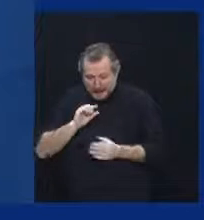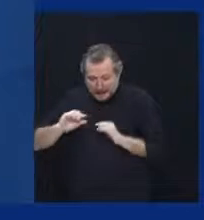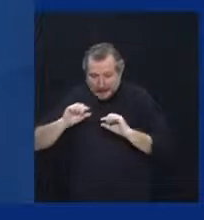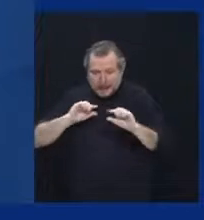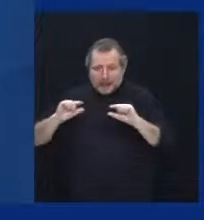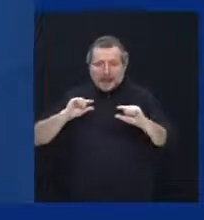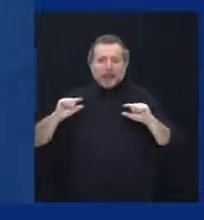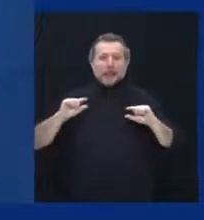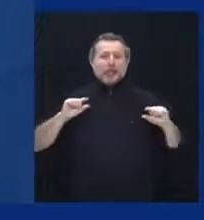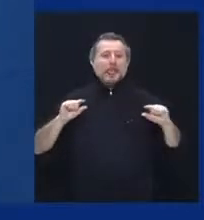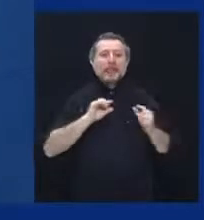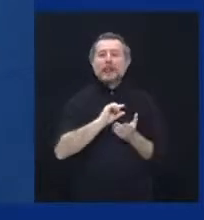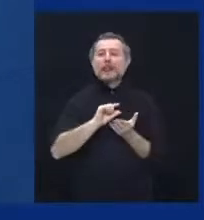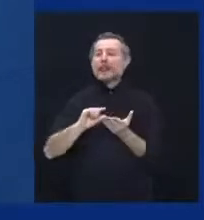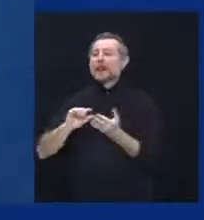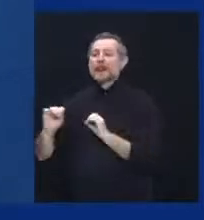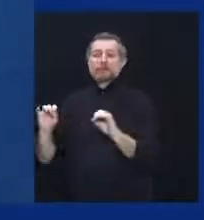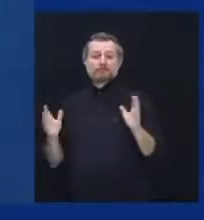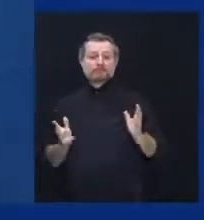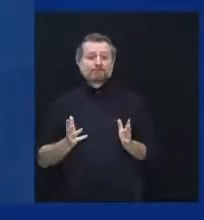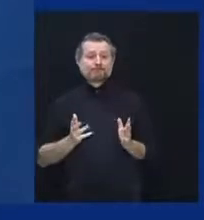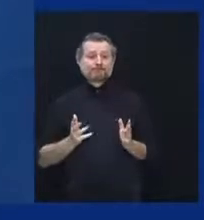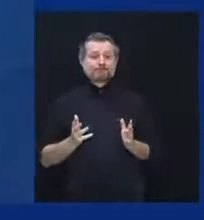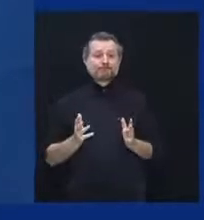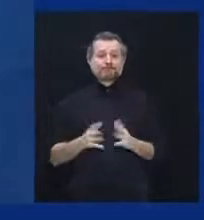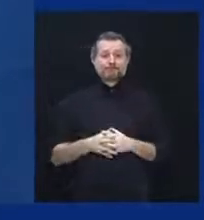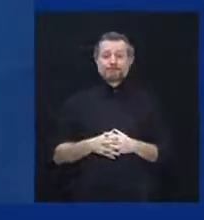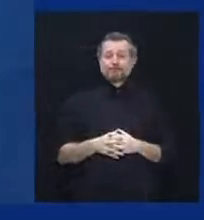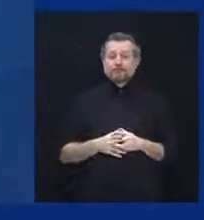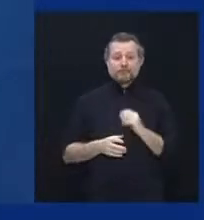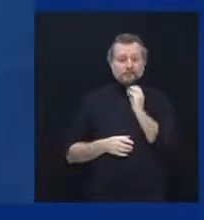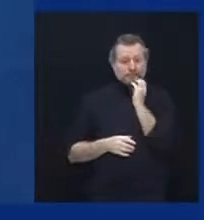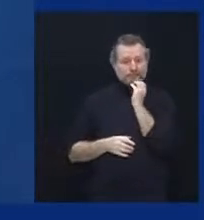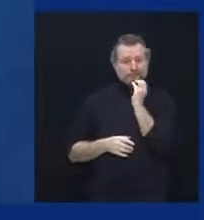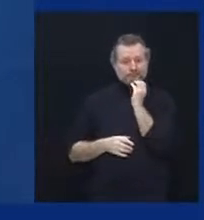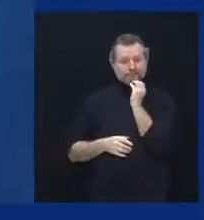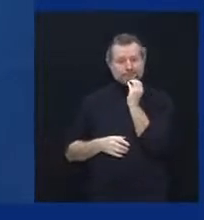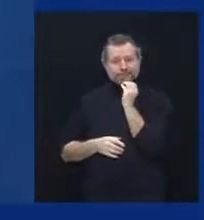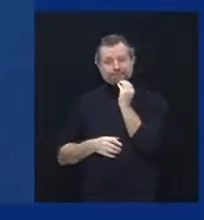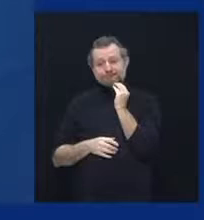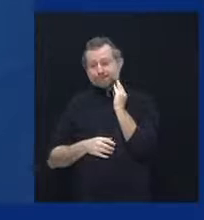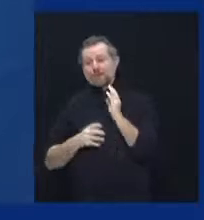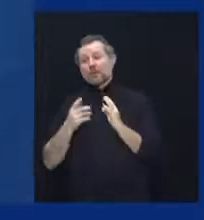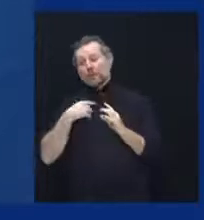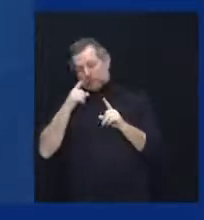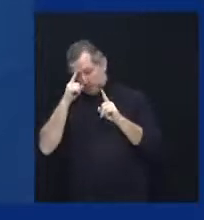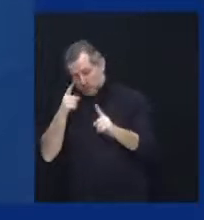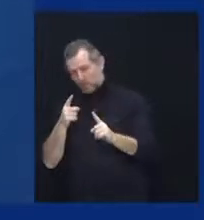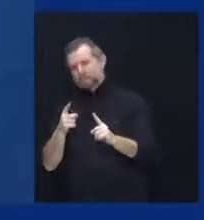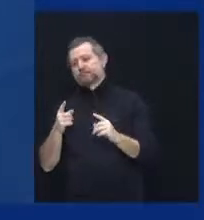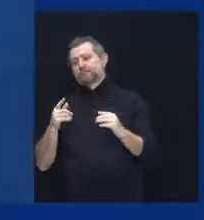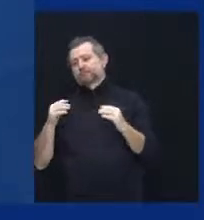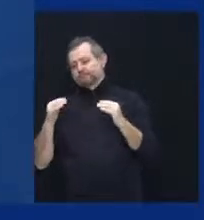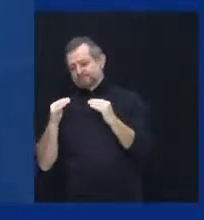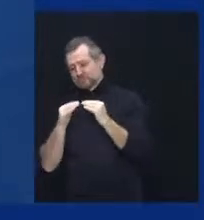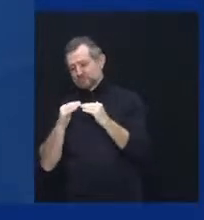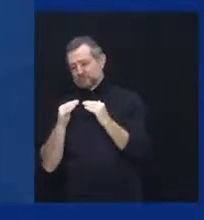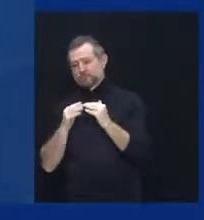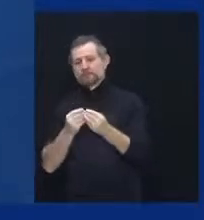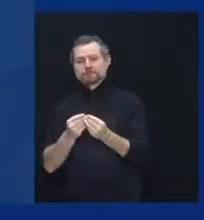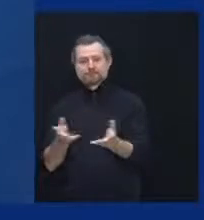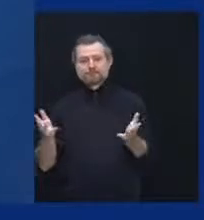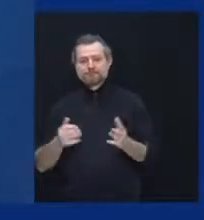doing. And we're rationing it fairly. There are 1.3